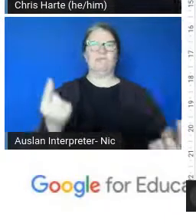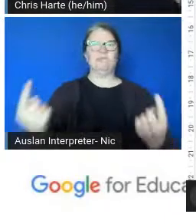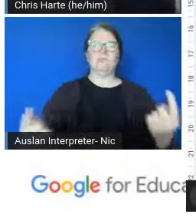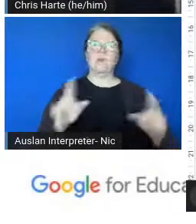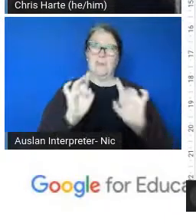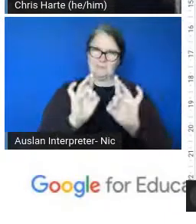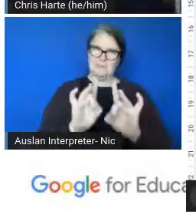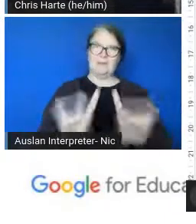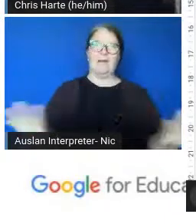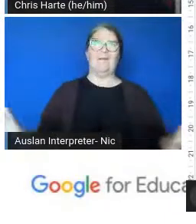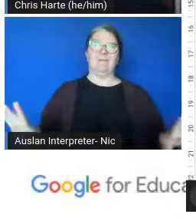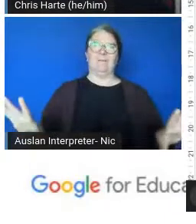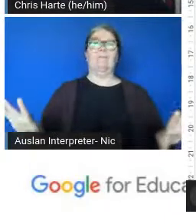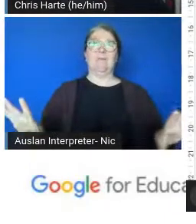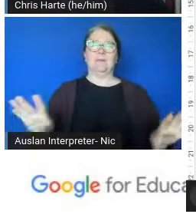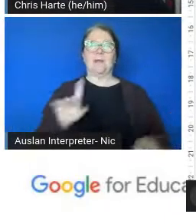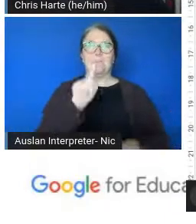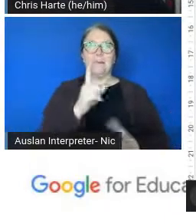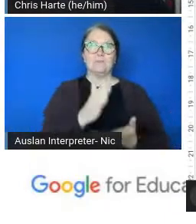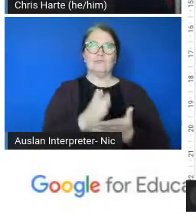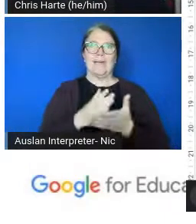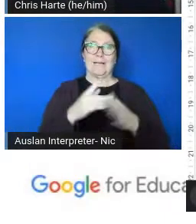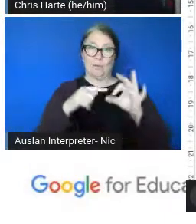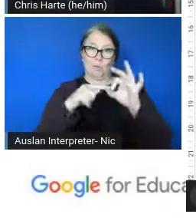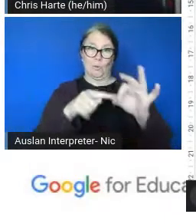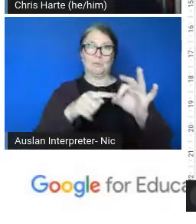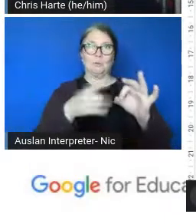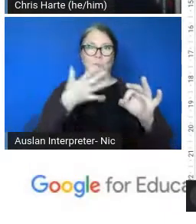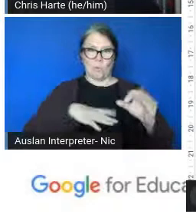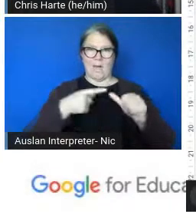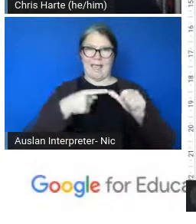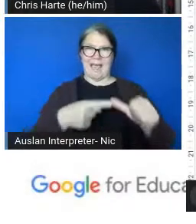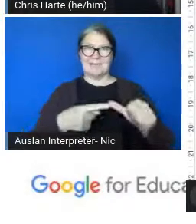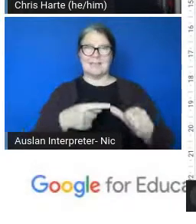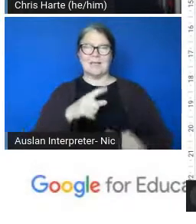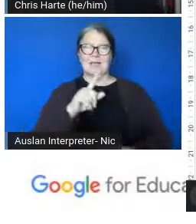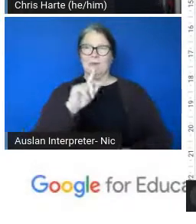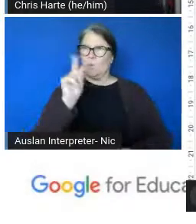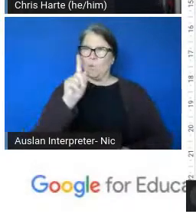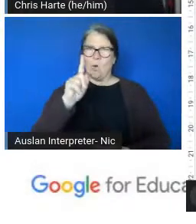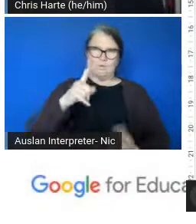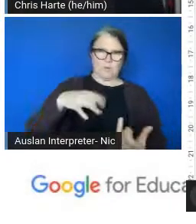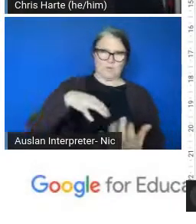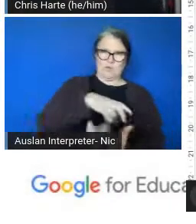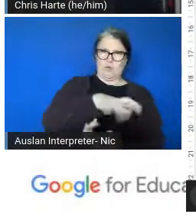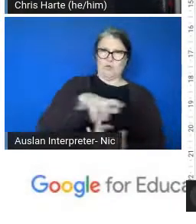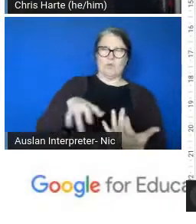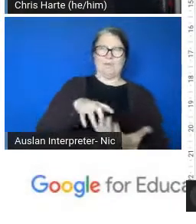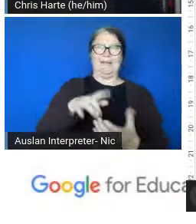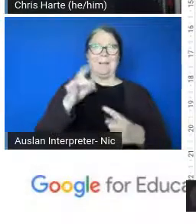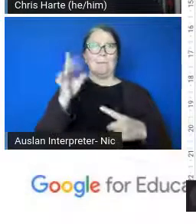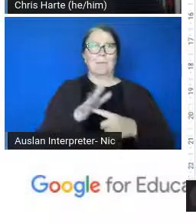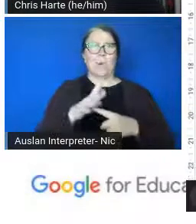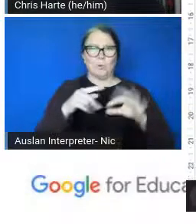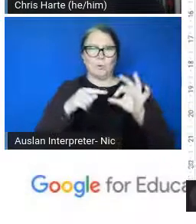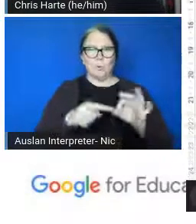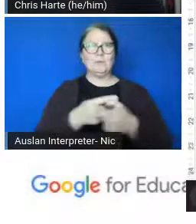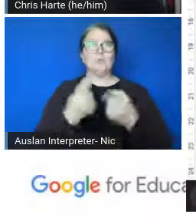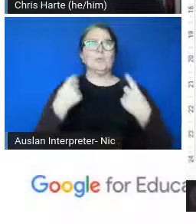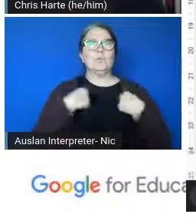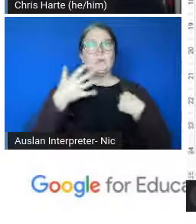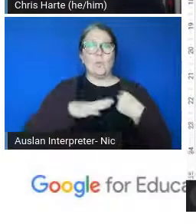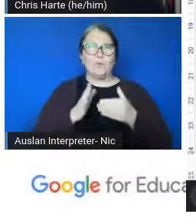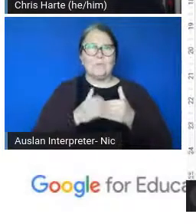need to answer is, well, what's the socially important problem we're trying to solve? Who will benefit? Why does this challenge matter? Why will students